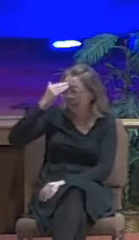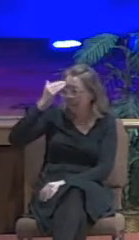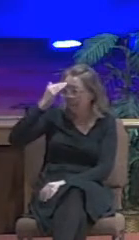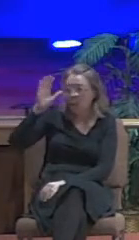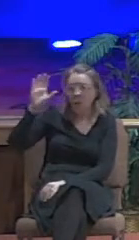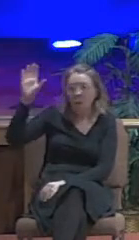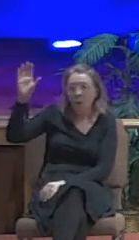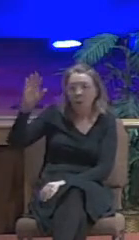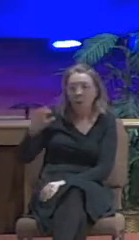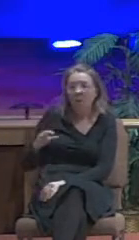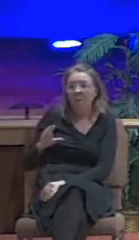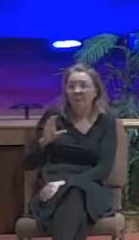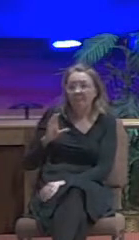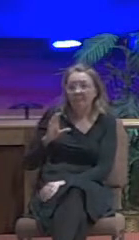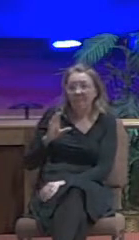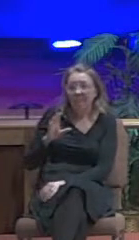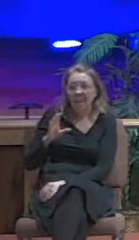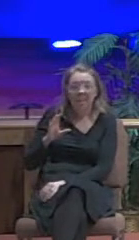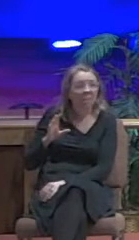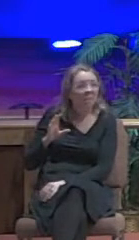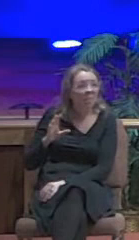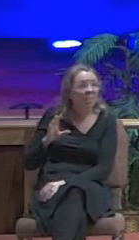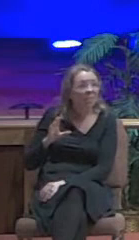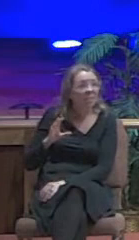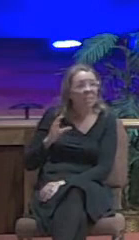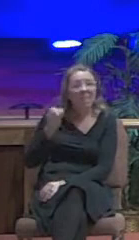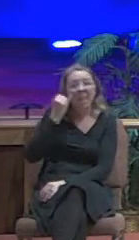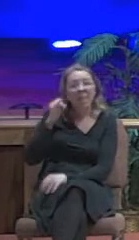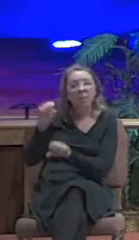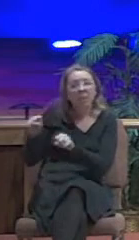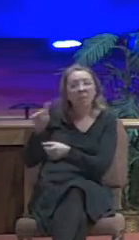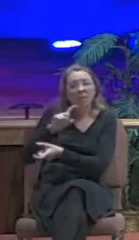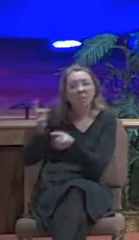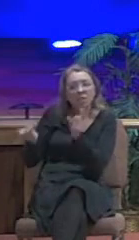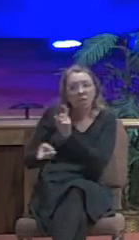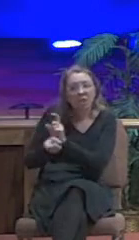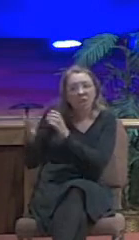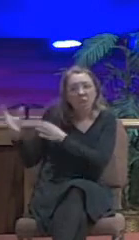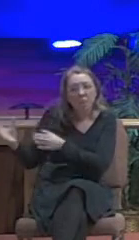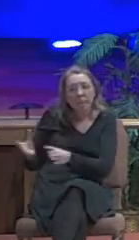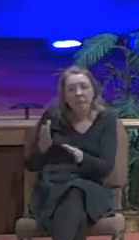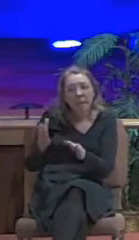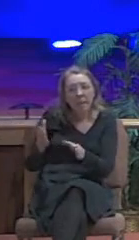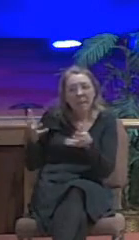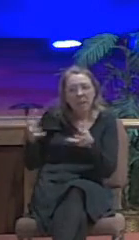so hey, God, here's a change of plan. Take me off the cross, that'd be fantastic.